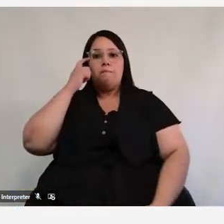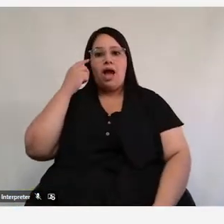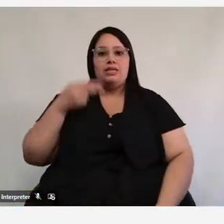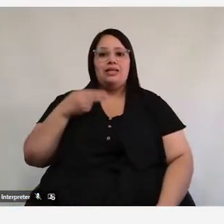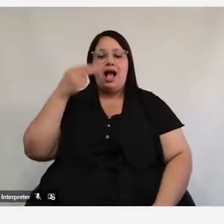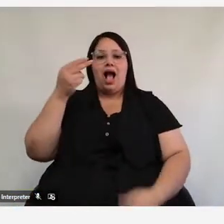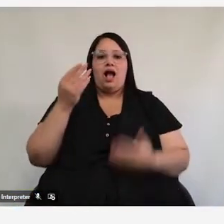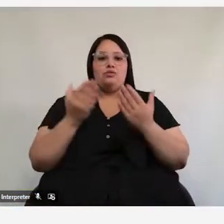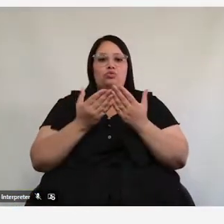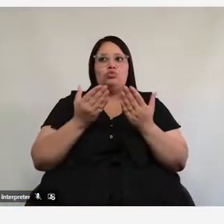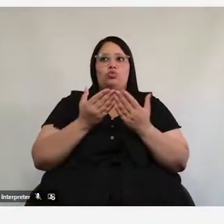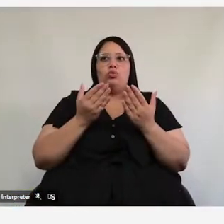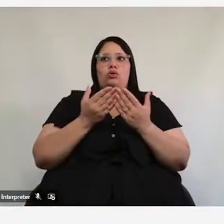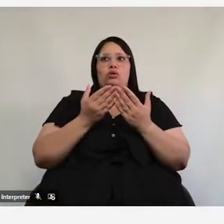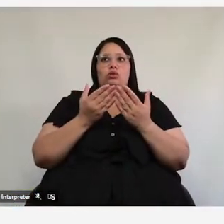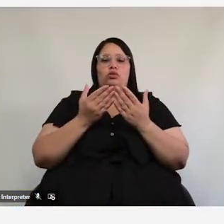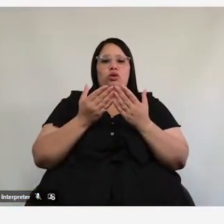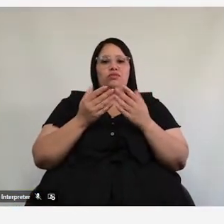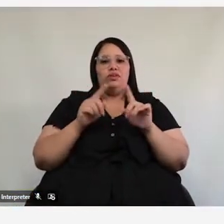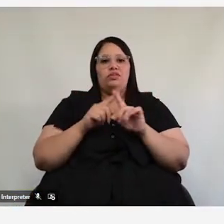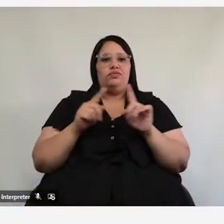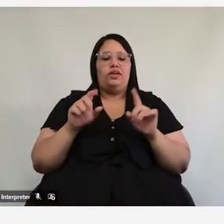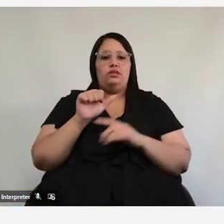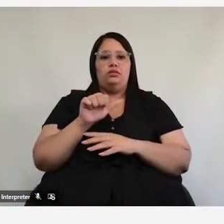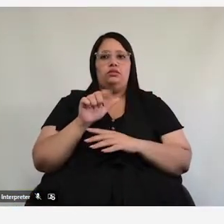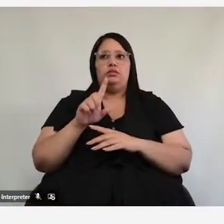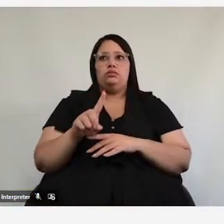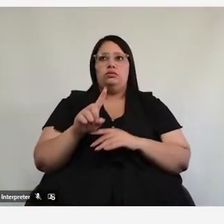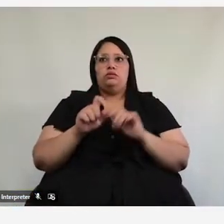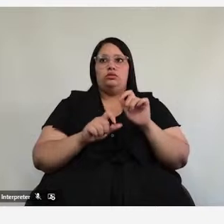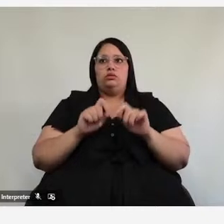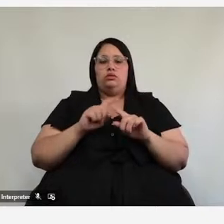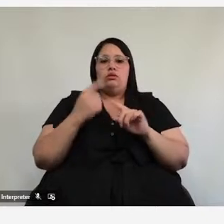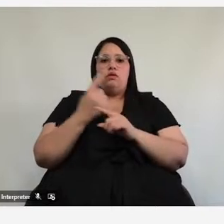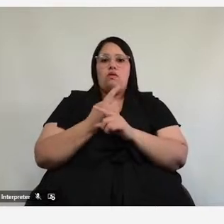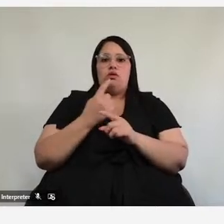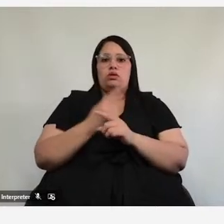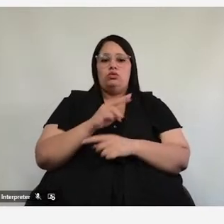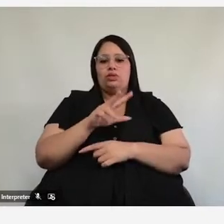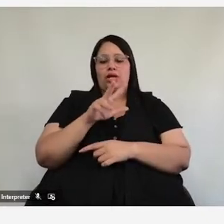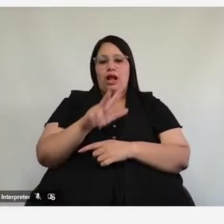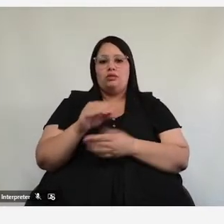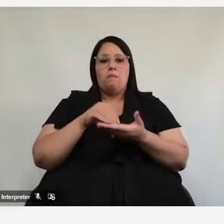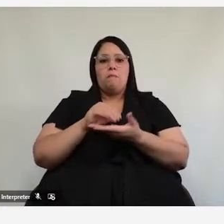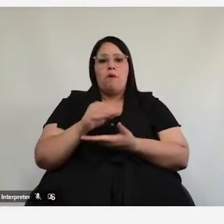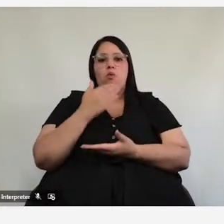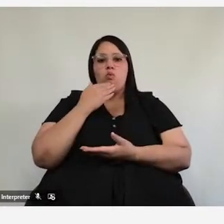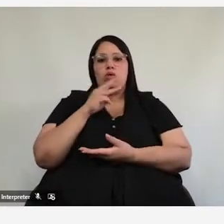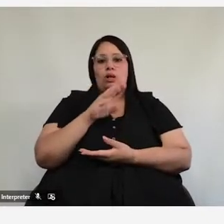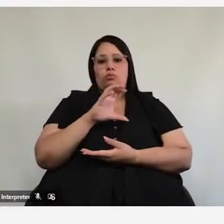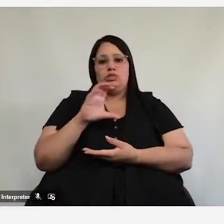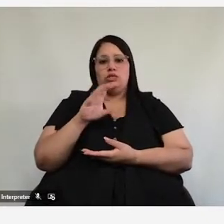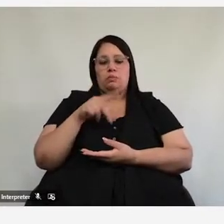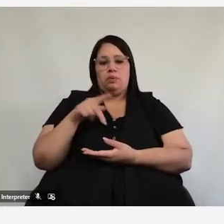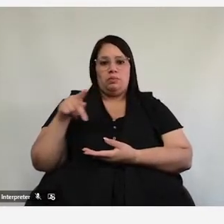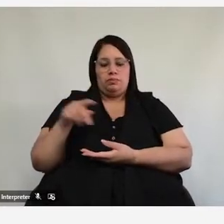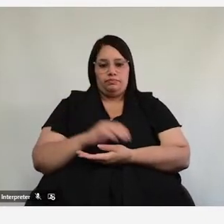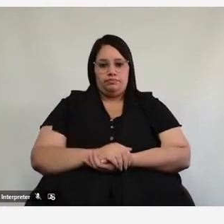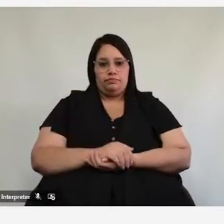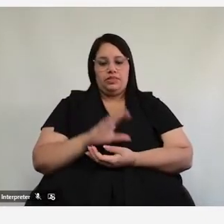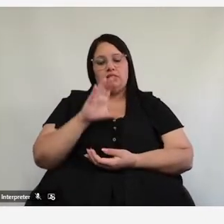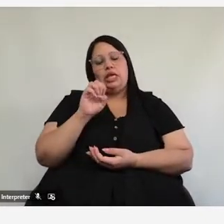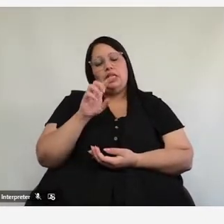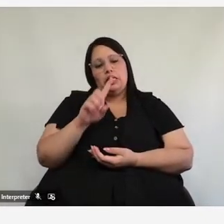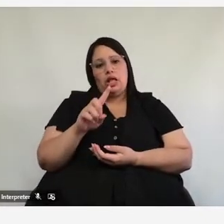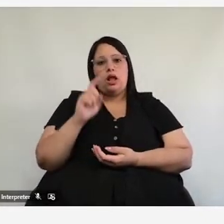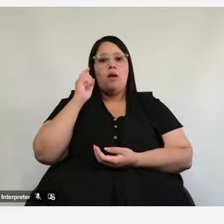has 61 teachers and only 28 is paid by the WCED.